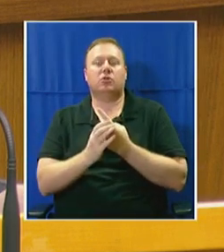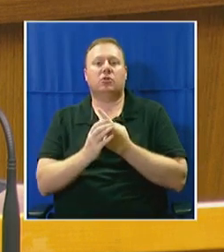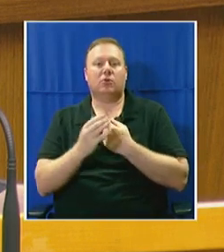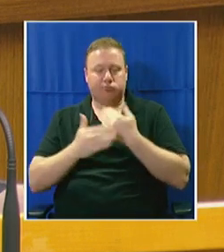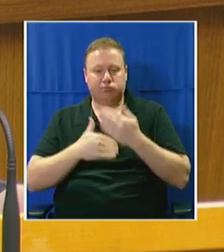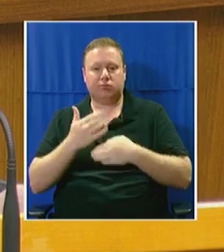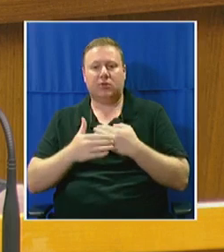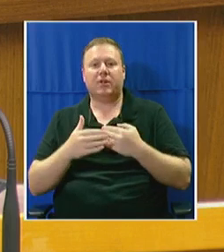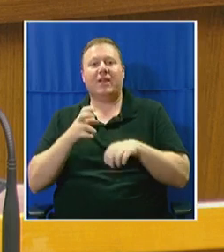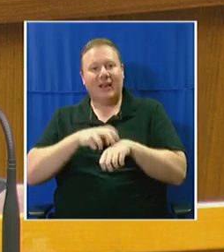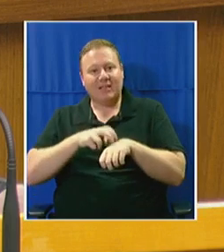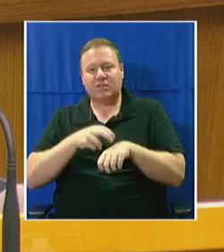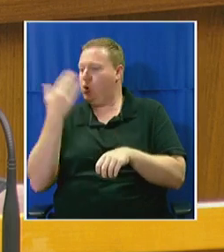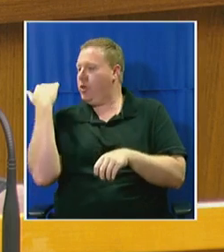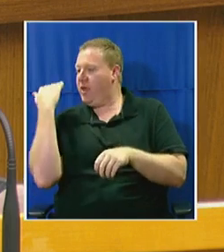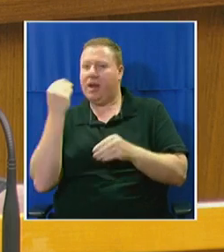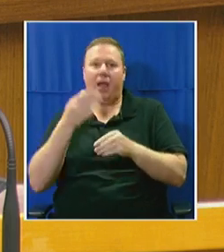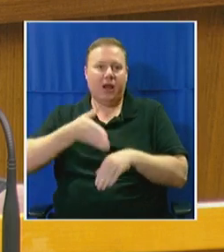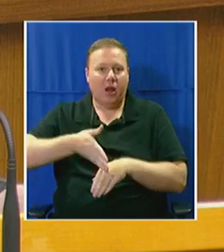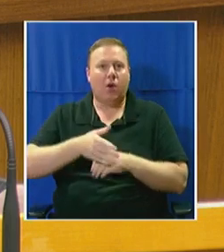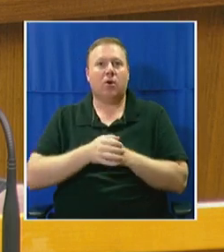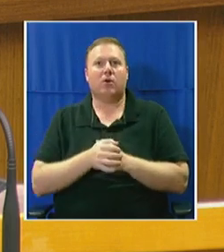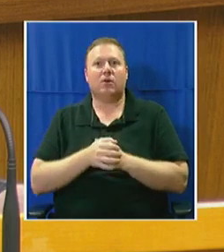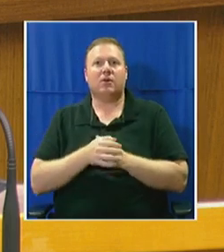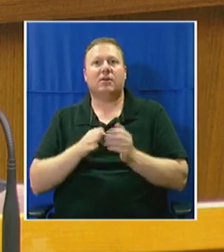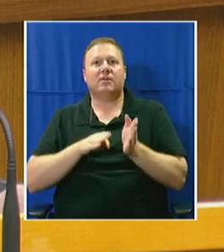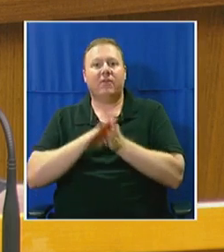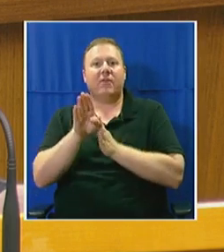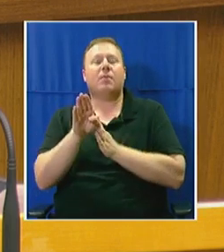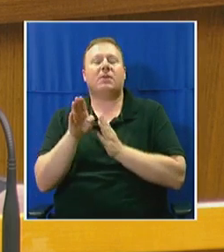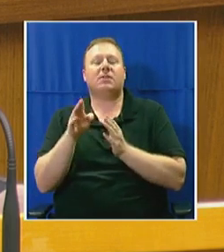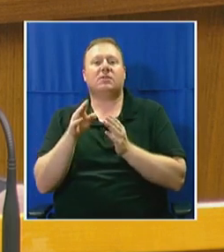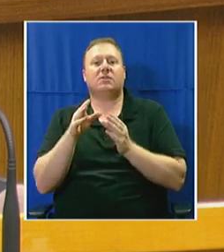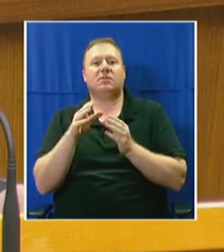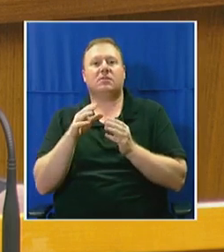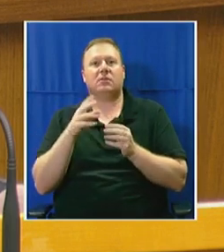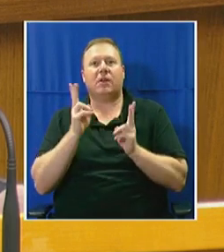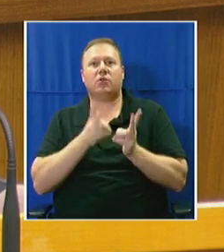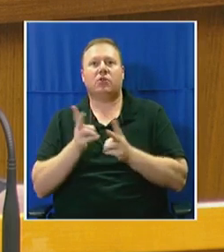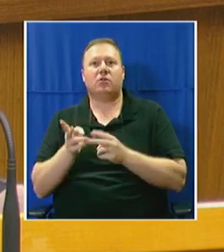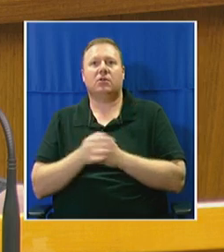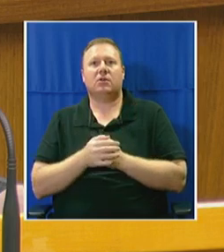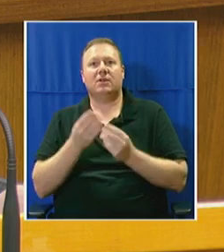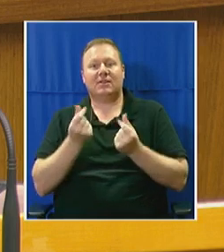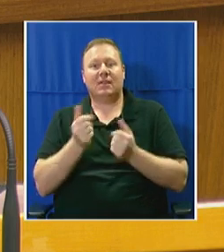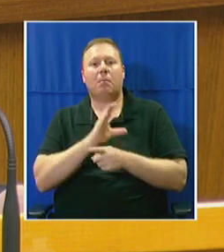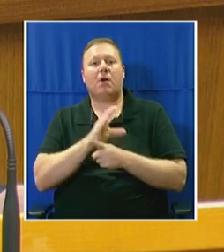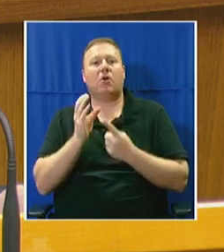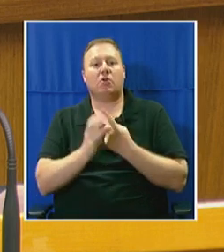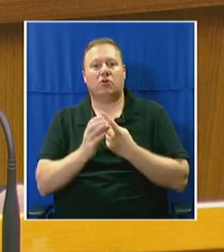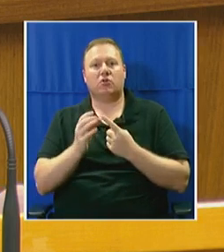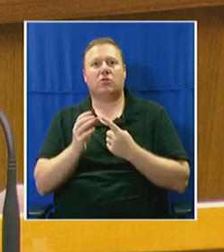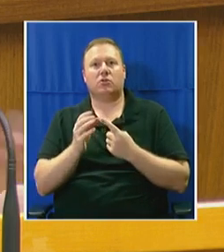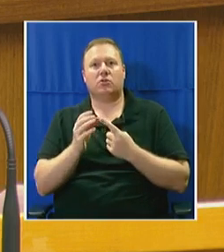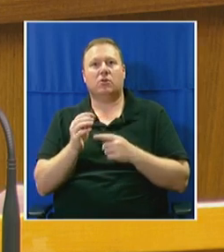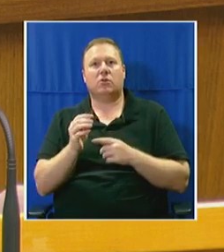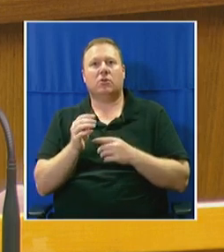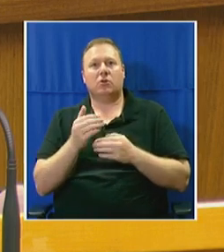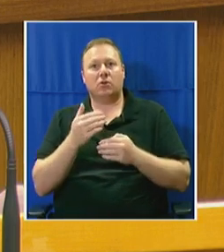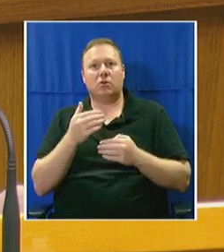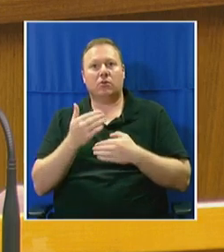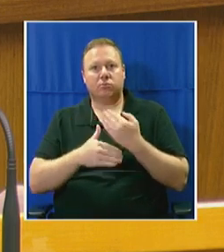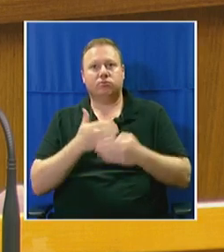what really it is that indigenous however the pro the process should take the context into consideration that some of